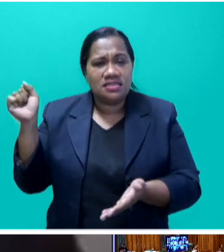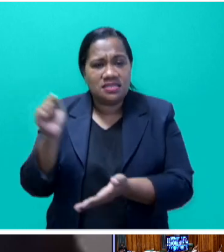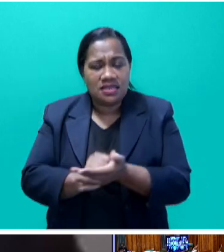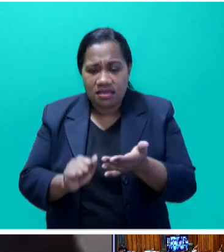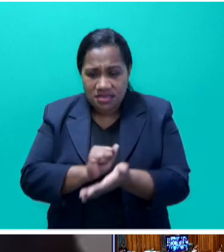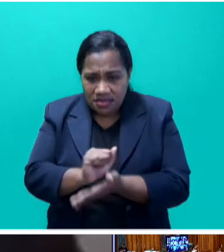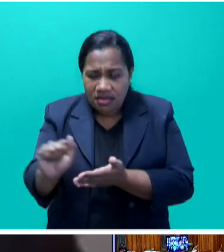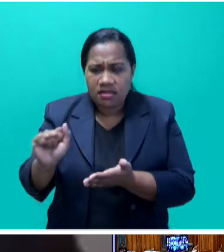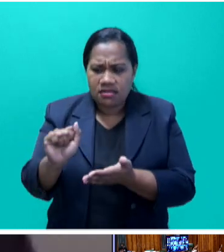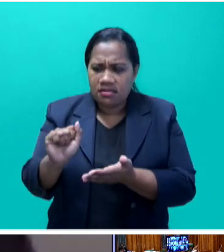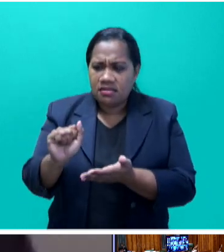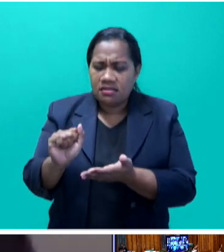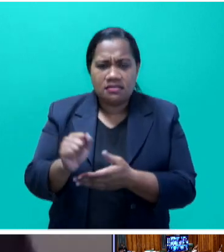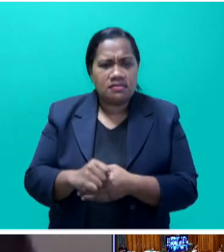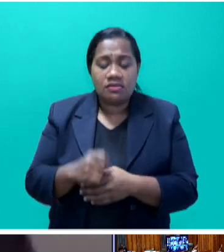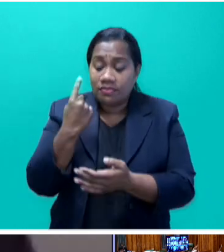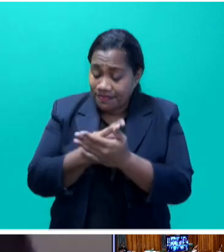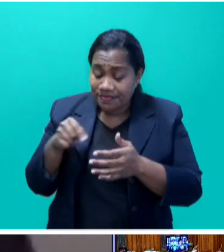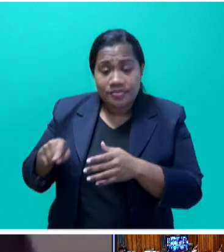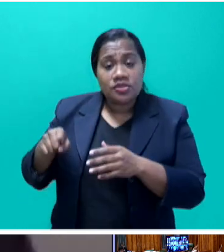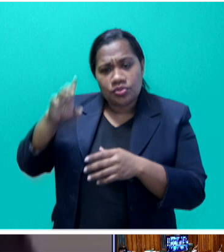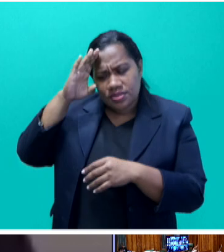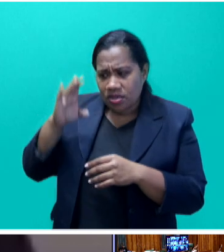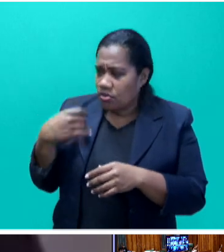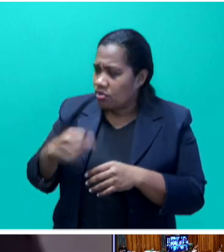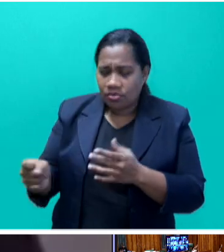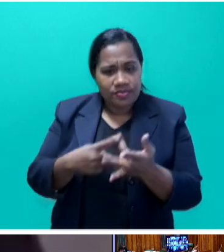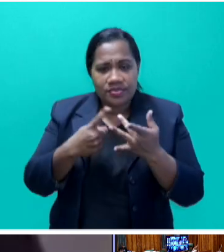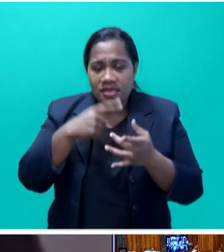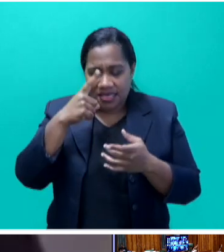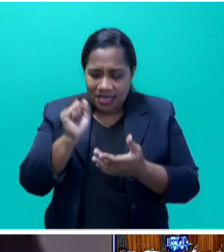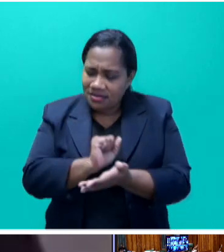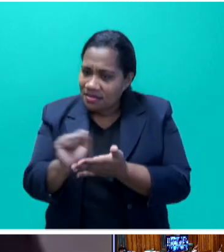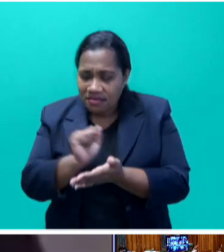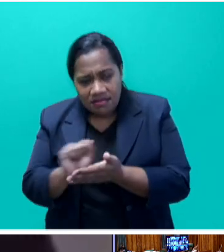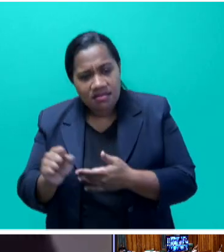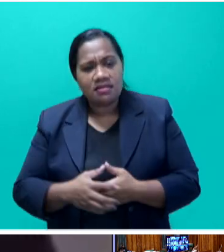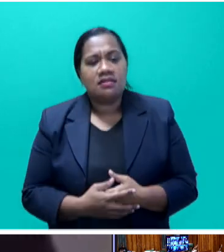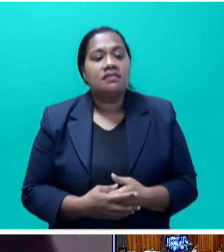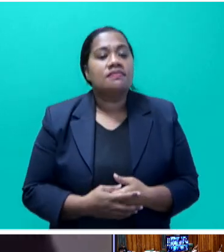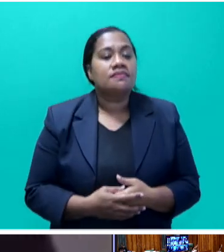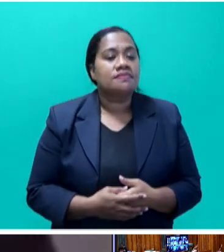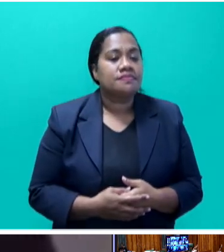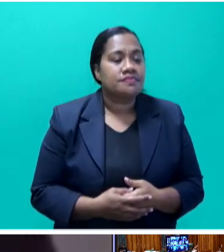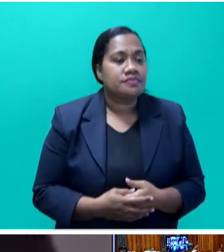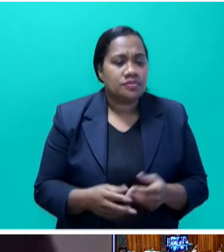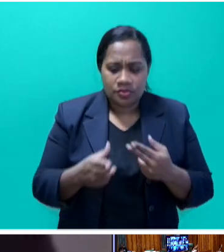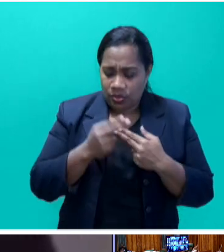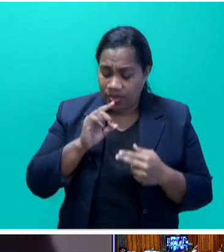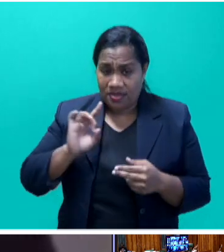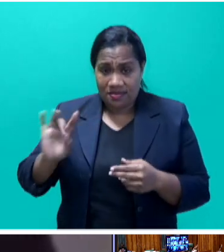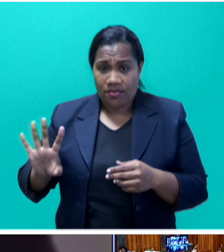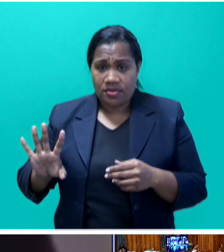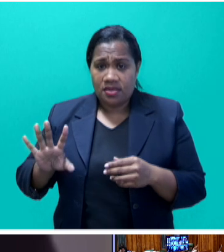exchange except to the state. No one can sell, transfer, rezone, or sublease, amongst others, without the consent of